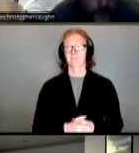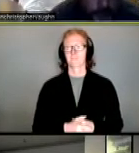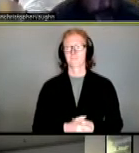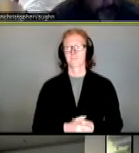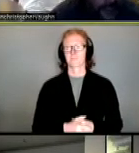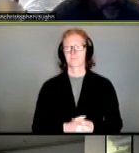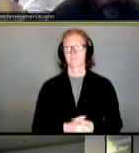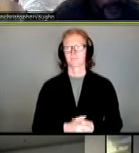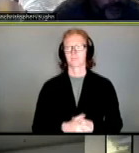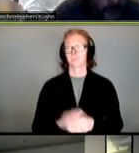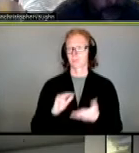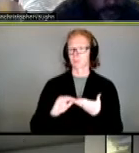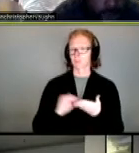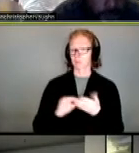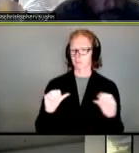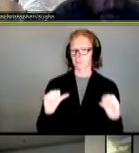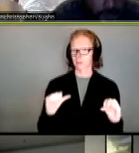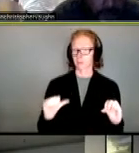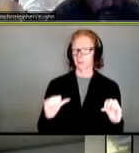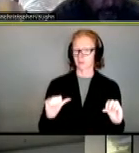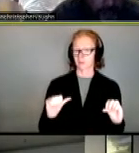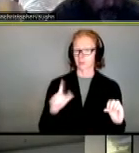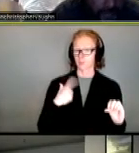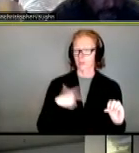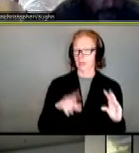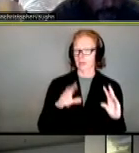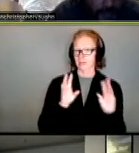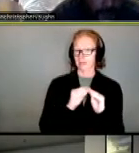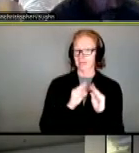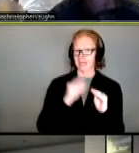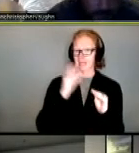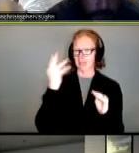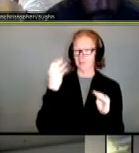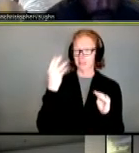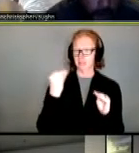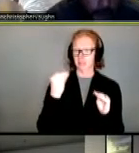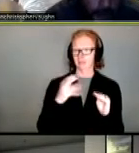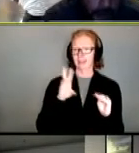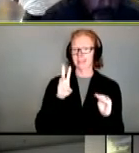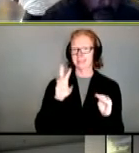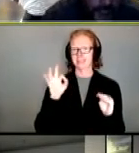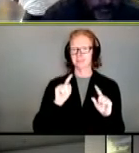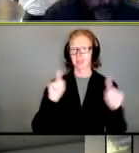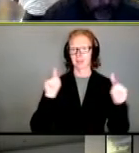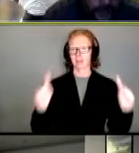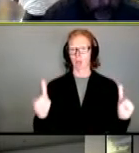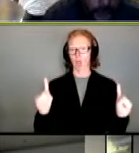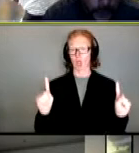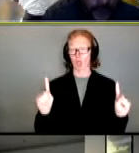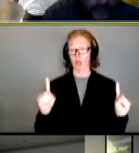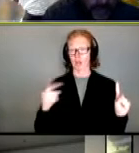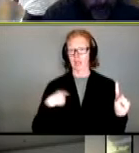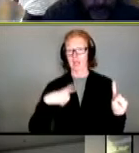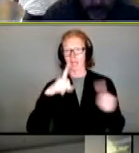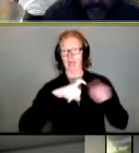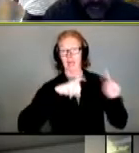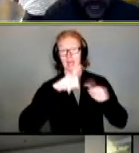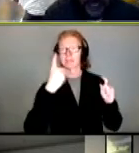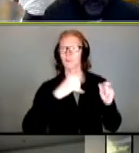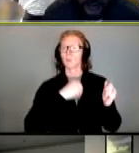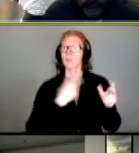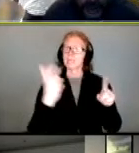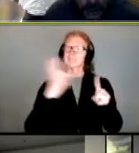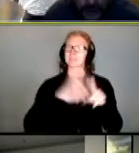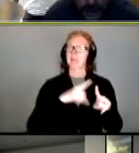Excuse me, is there possible that we can meet outside, with 6 feet apart, and just, you know, somebody that we can be